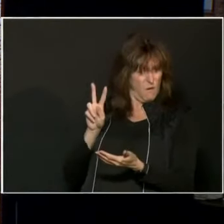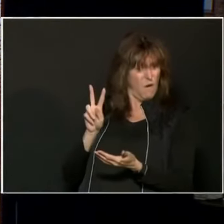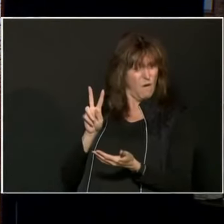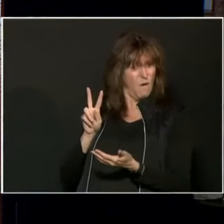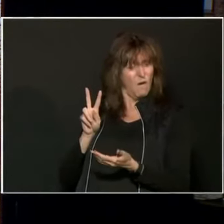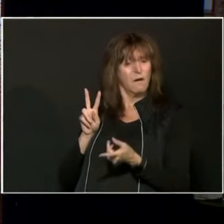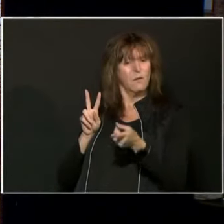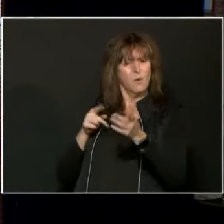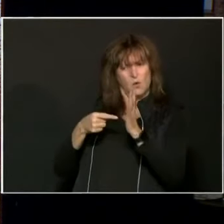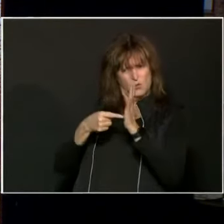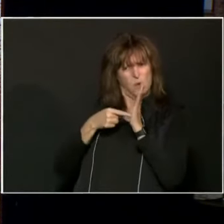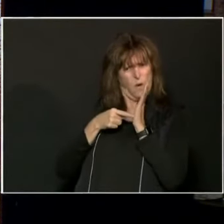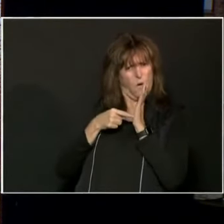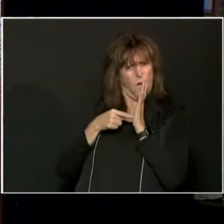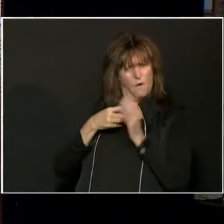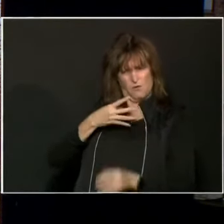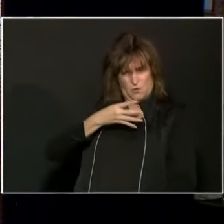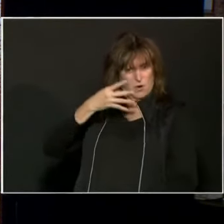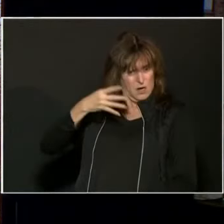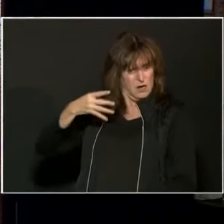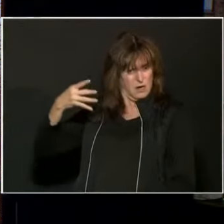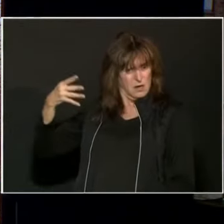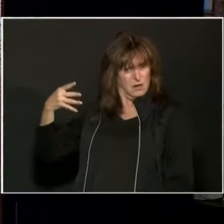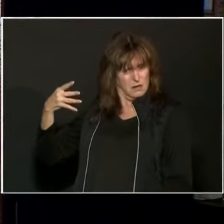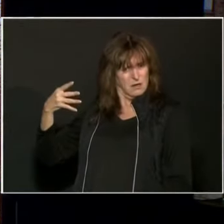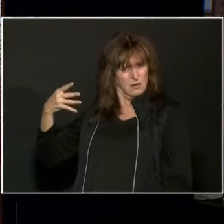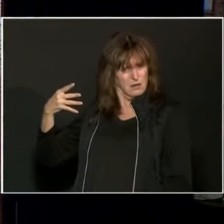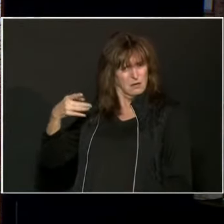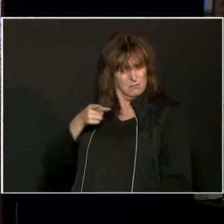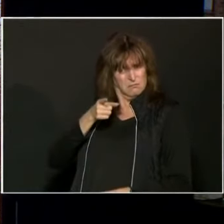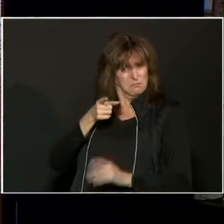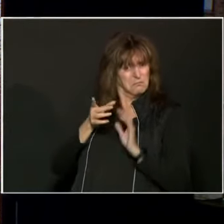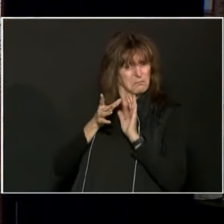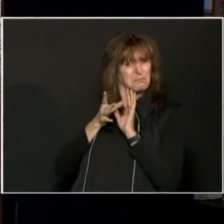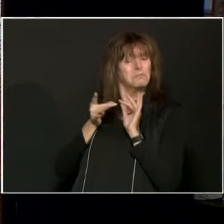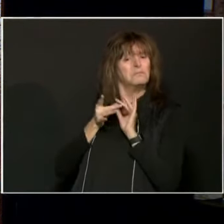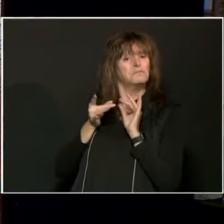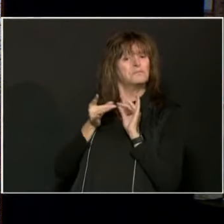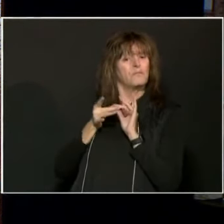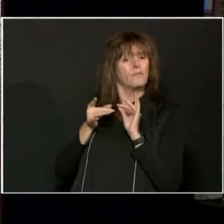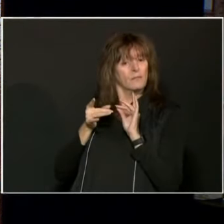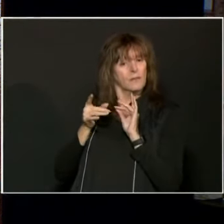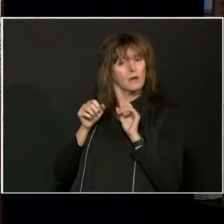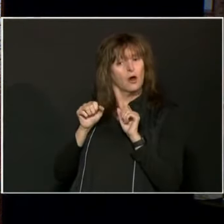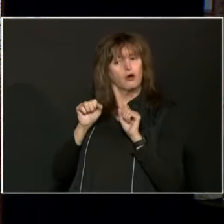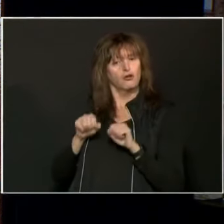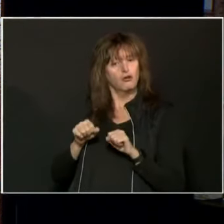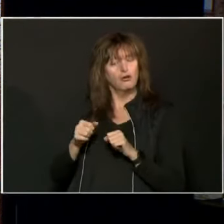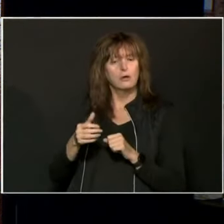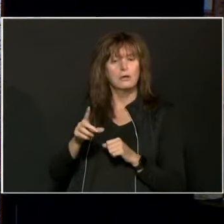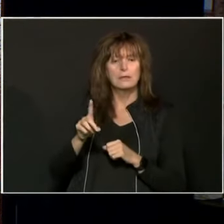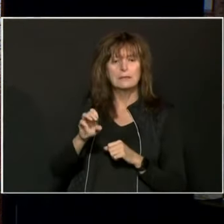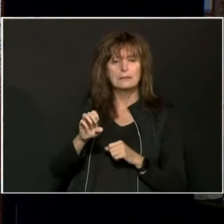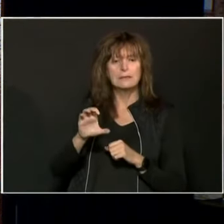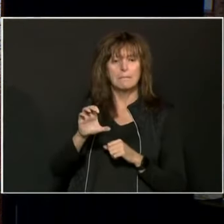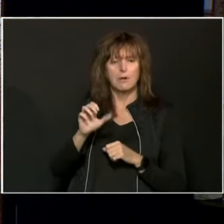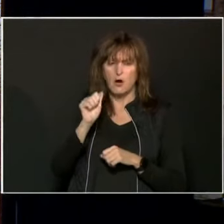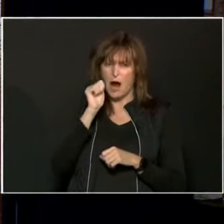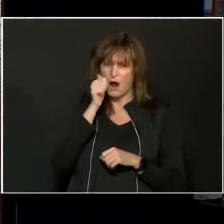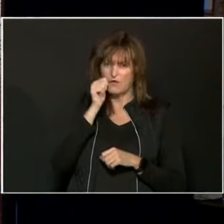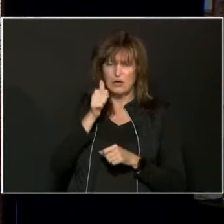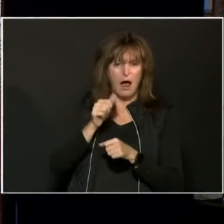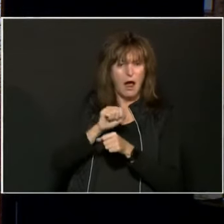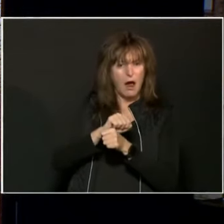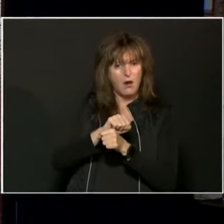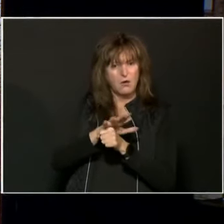numbers, it showed that Ontario could see as many as 6,500 new daily cases by mid-December, unless more steps were